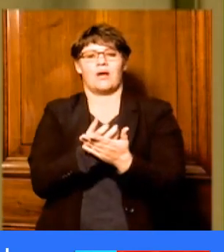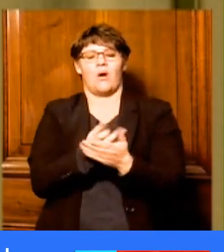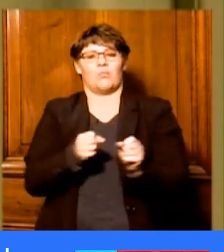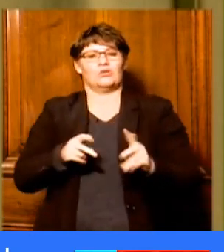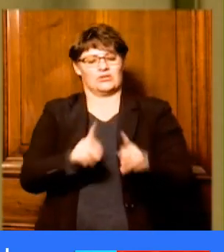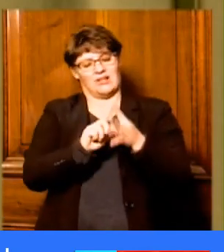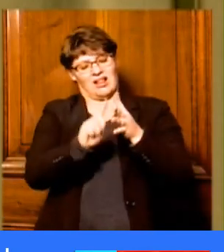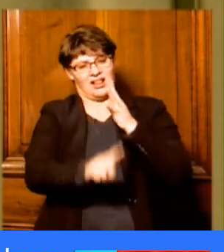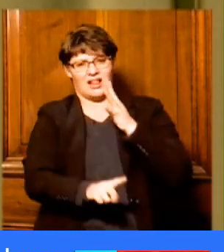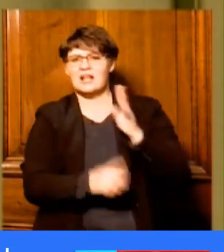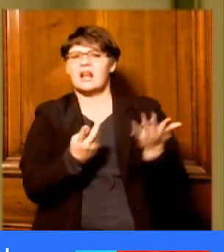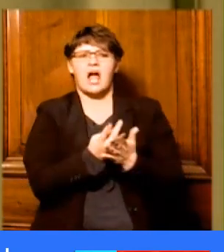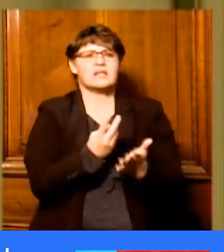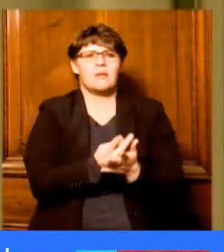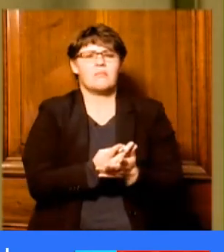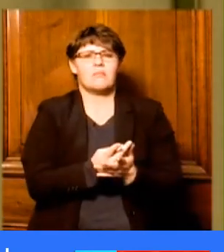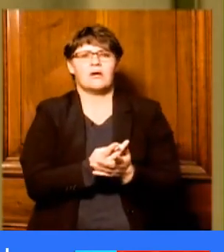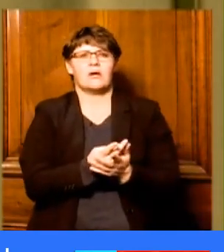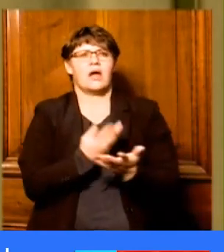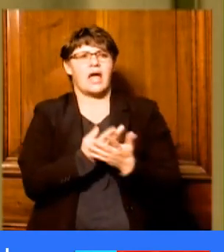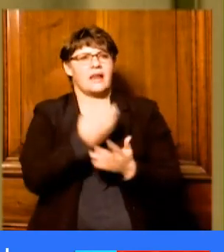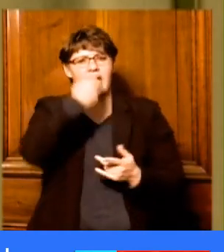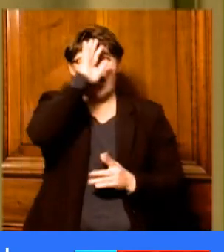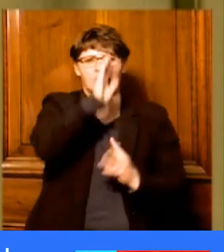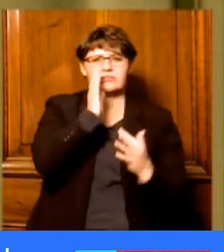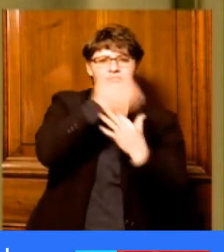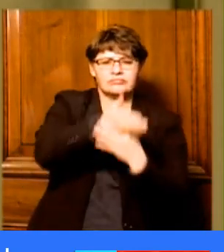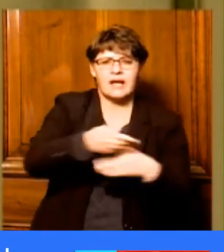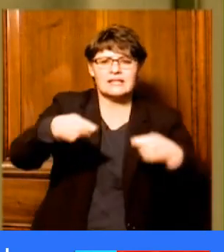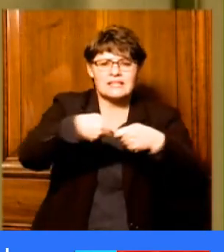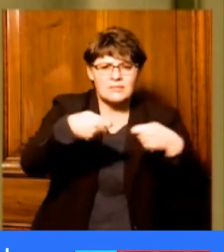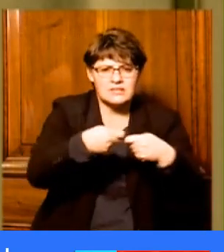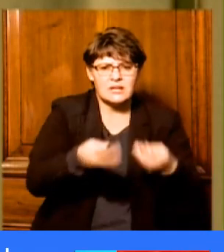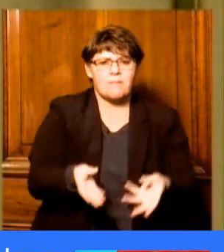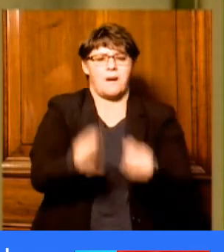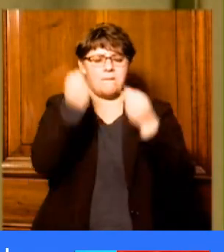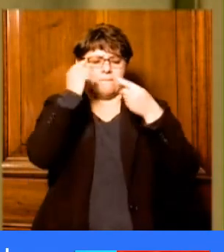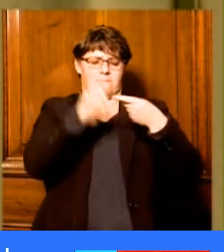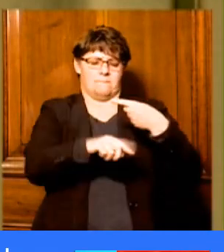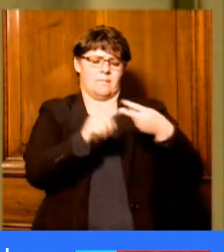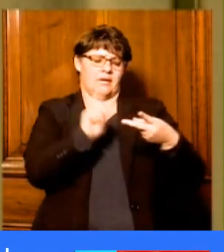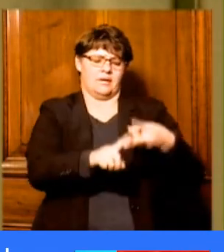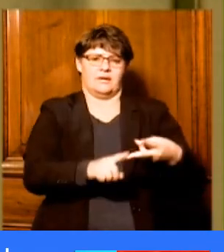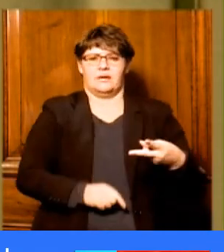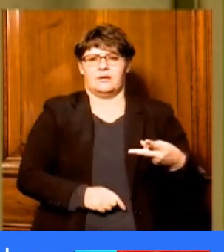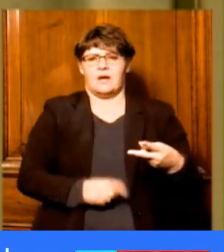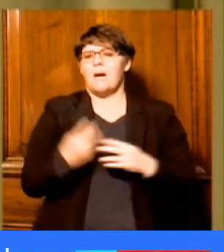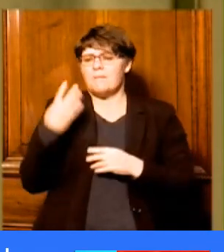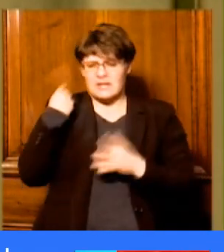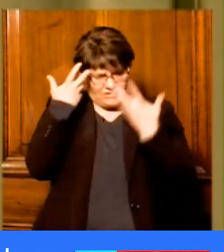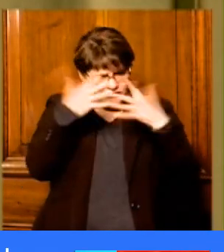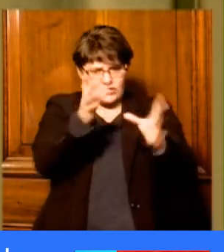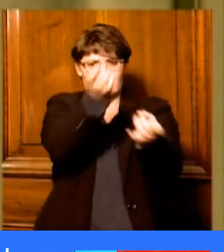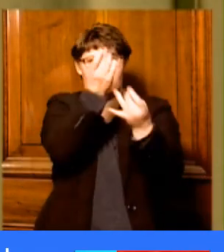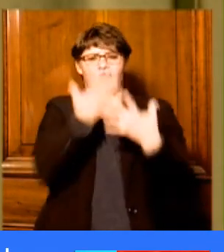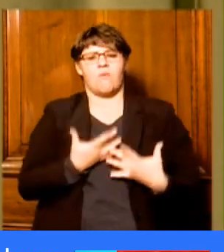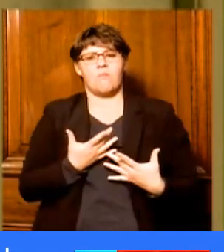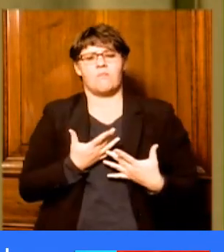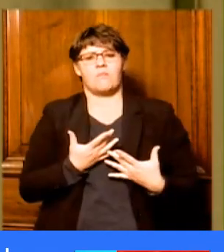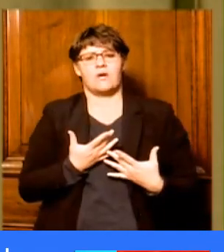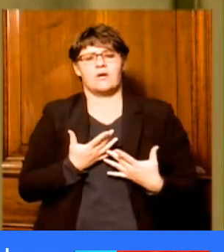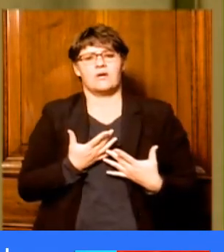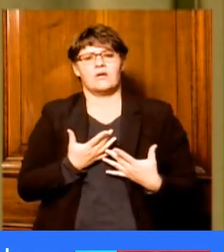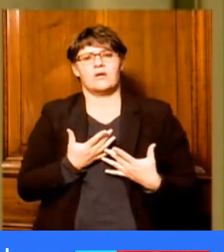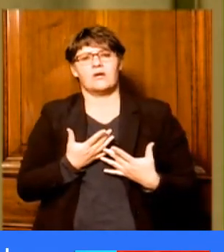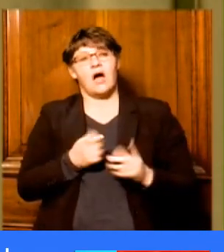including positioning it to access government subsidization. Minister has set a very ambitious target